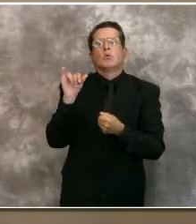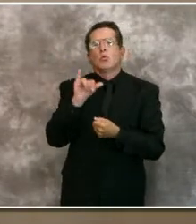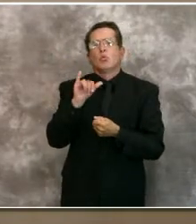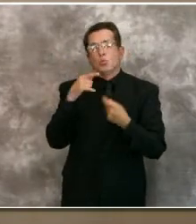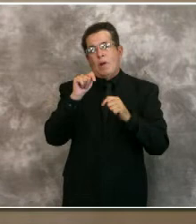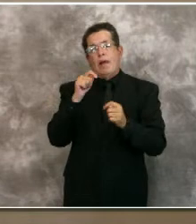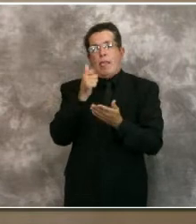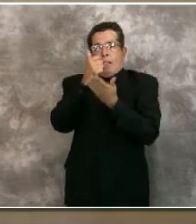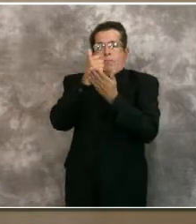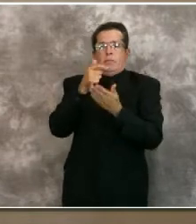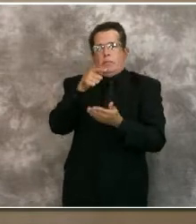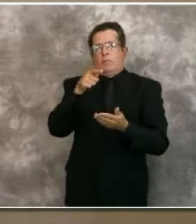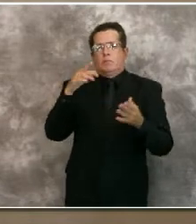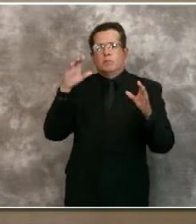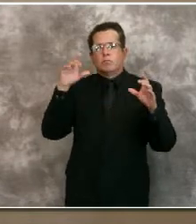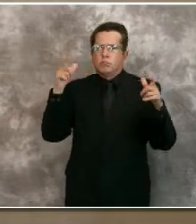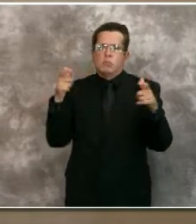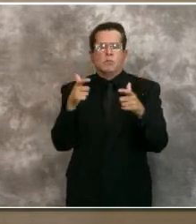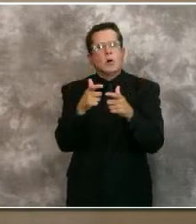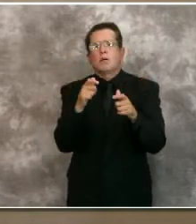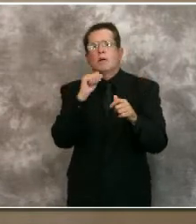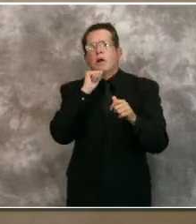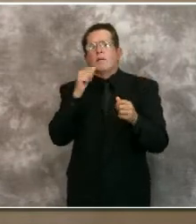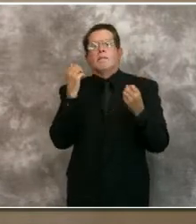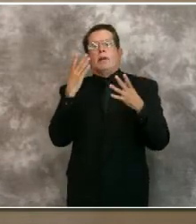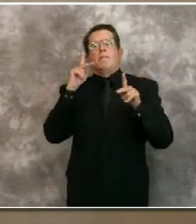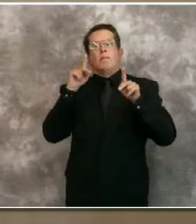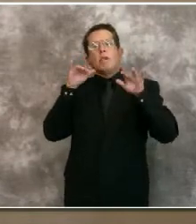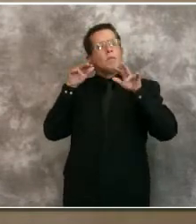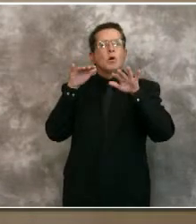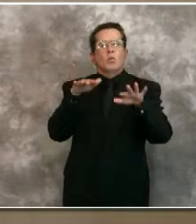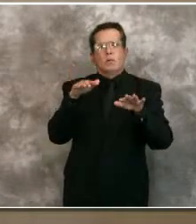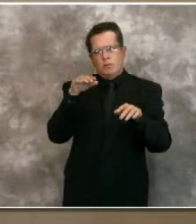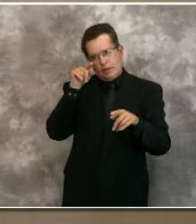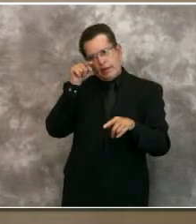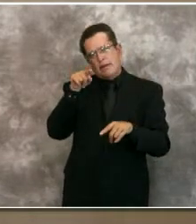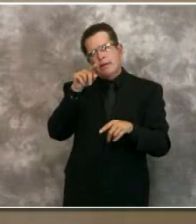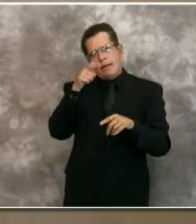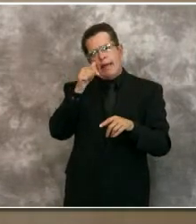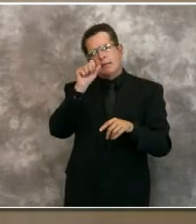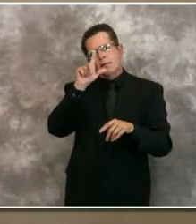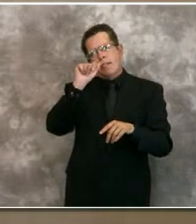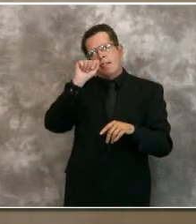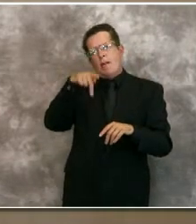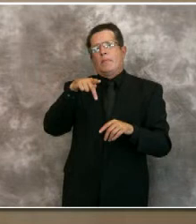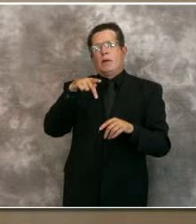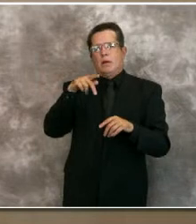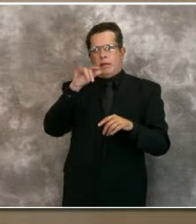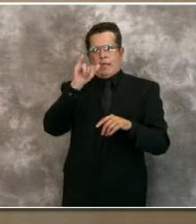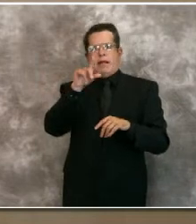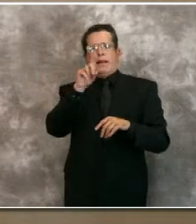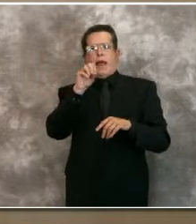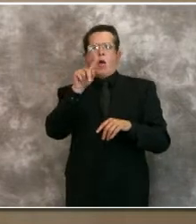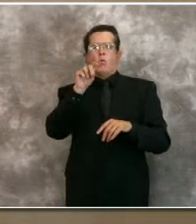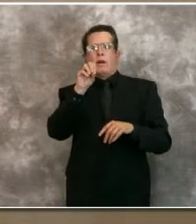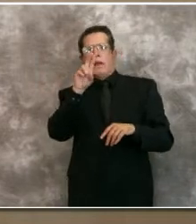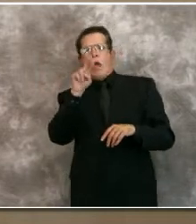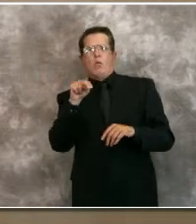to make things better in the gas lamp over the weekend. And as I stated before, with